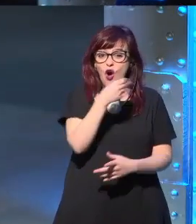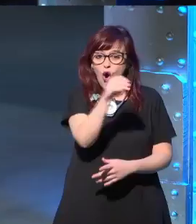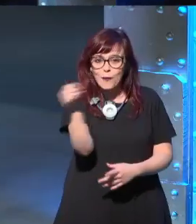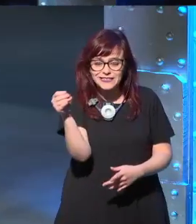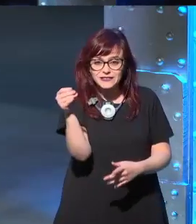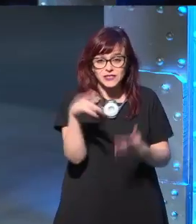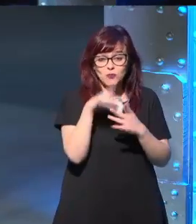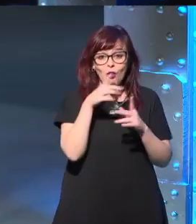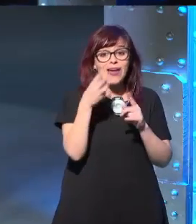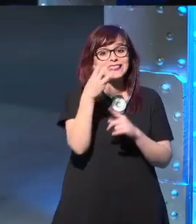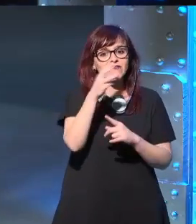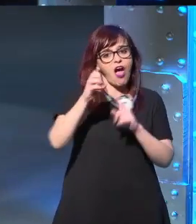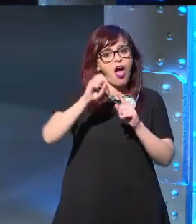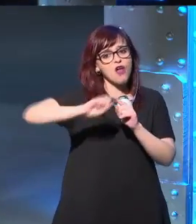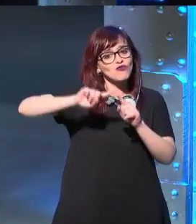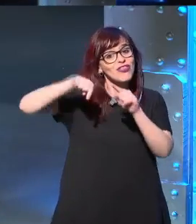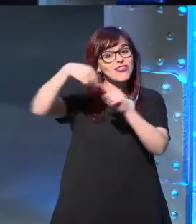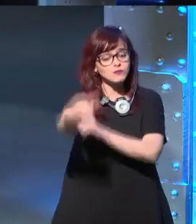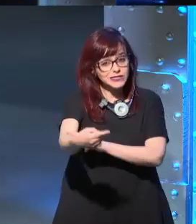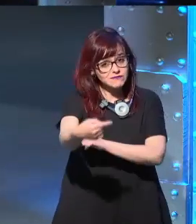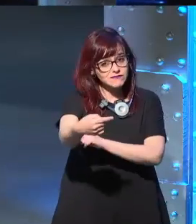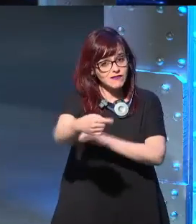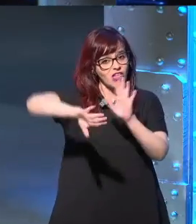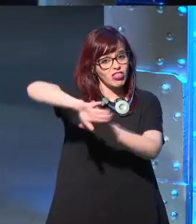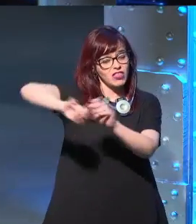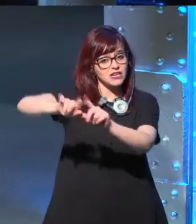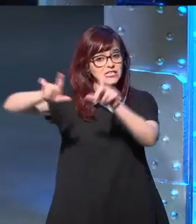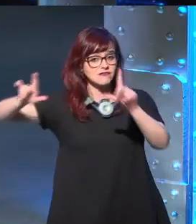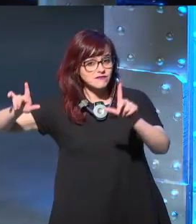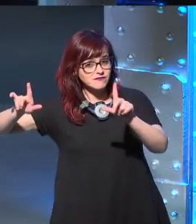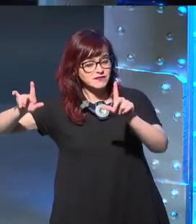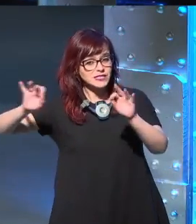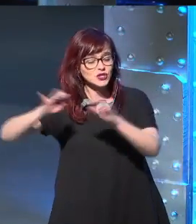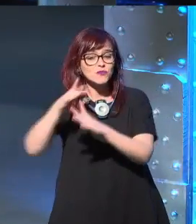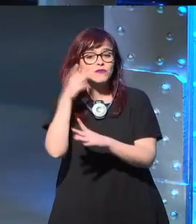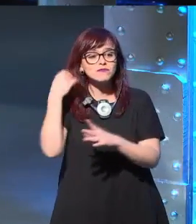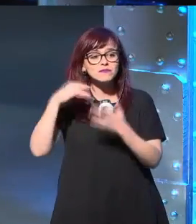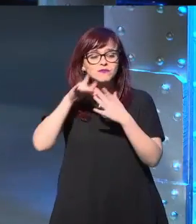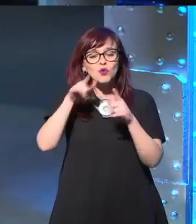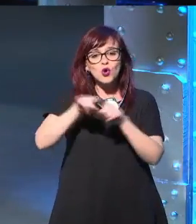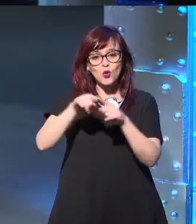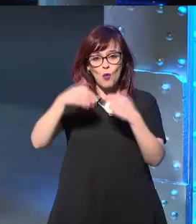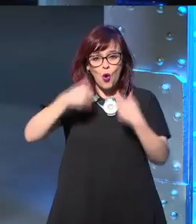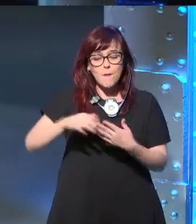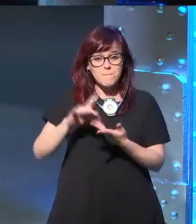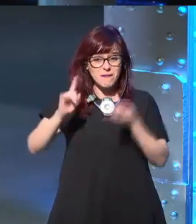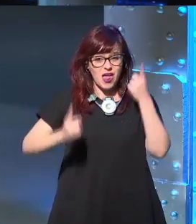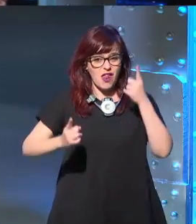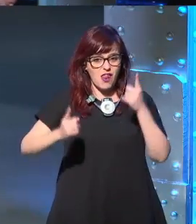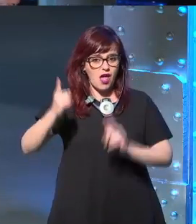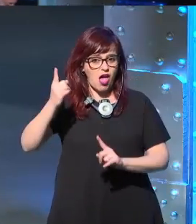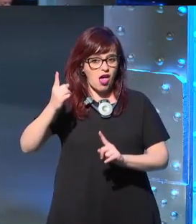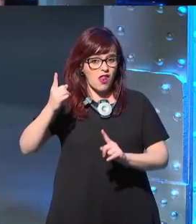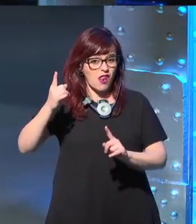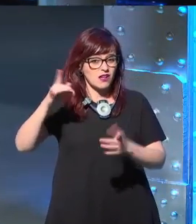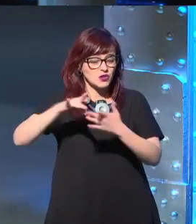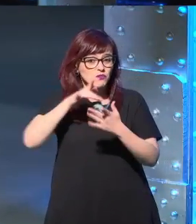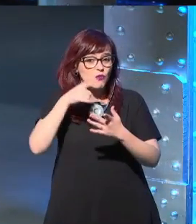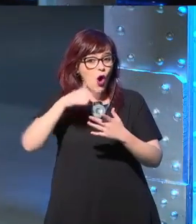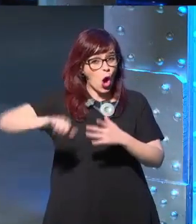years later, on the far right, he's doing dissections in Milan, in the basement of the hospital there, dissecting 30